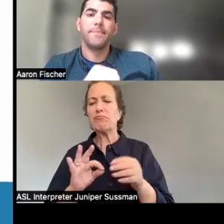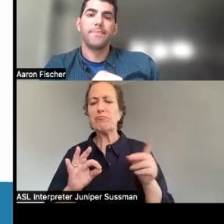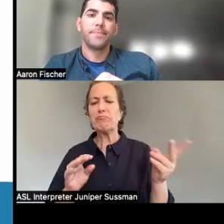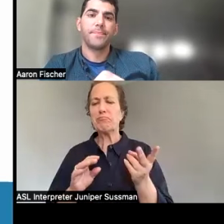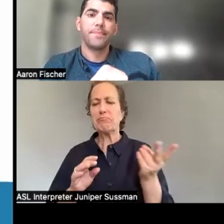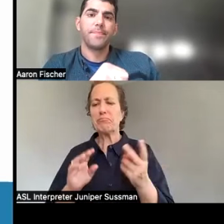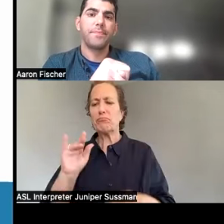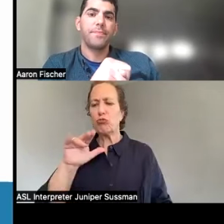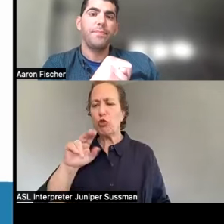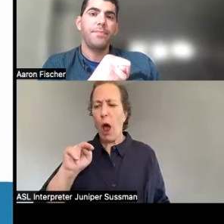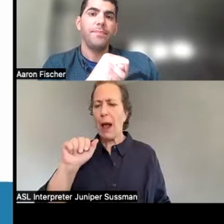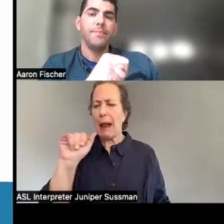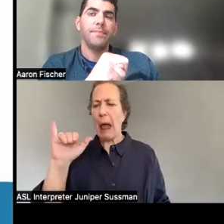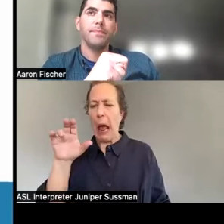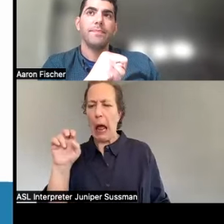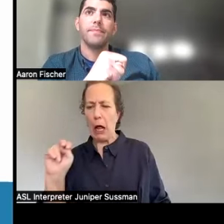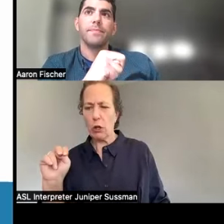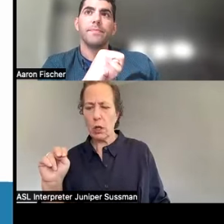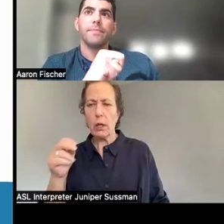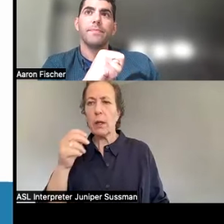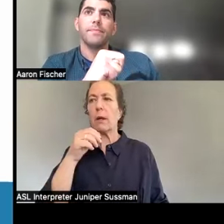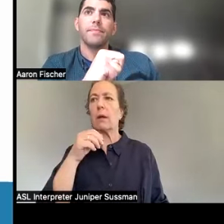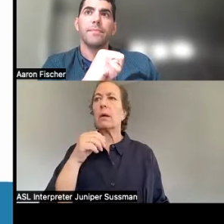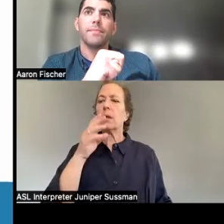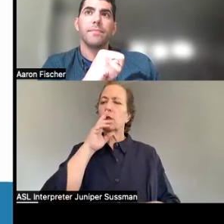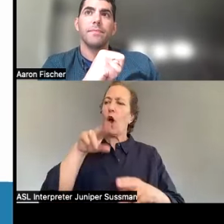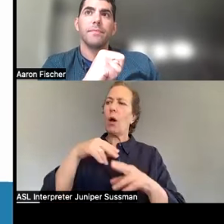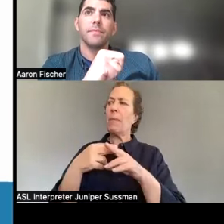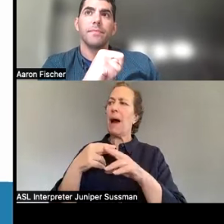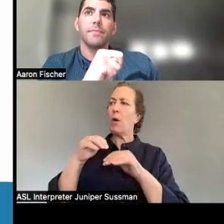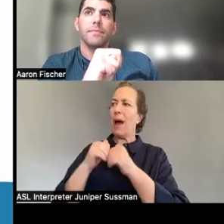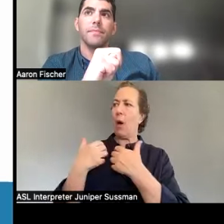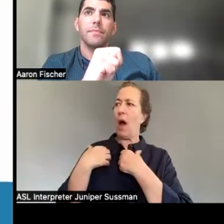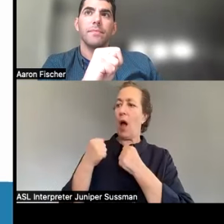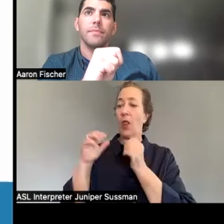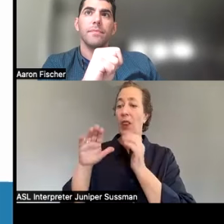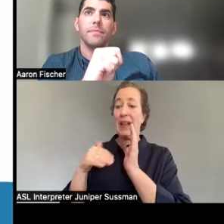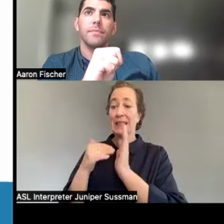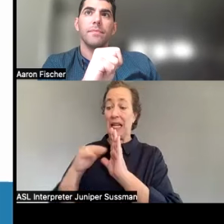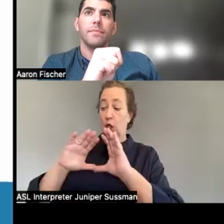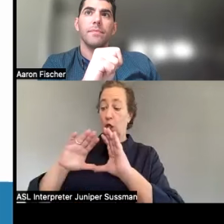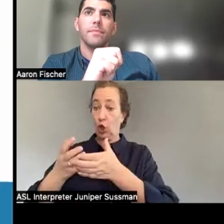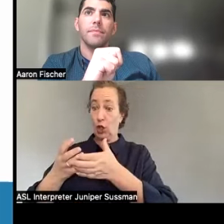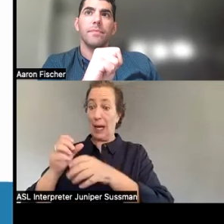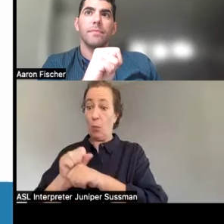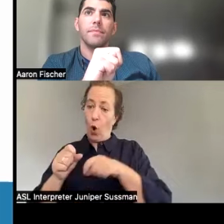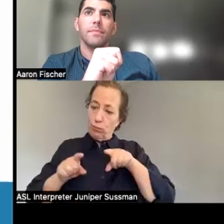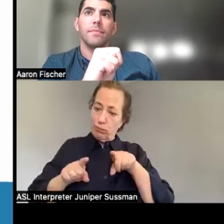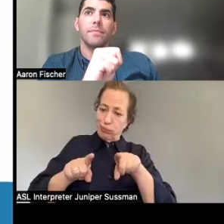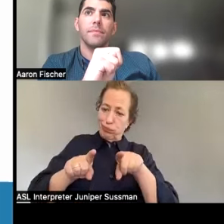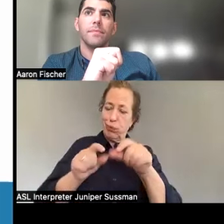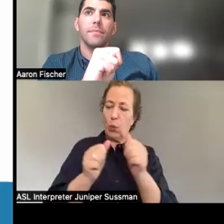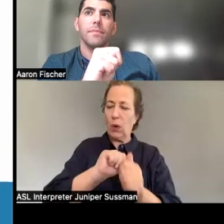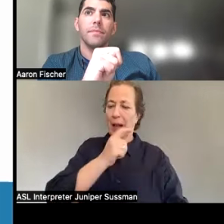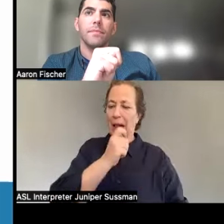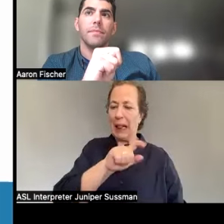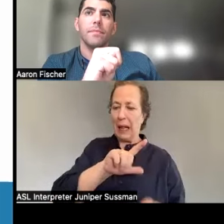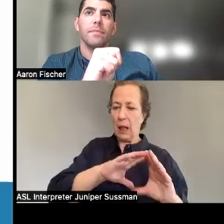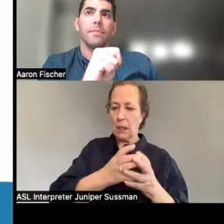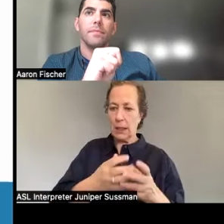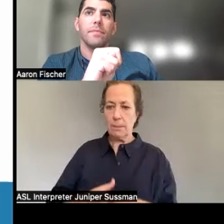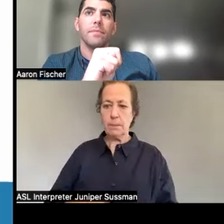about and are just how health center teams can work in parallel with the legal team. Your patient's ability to keep